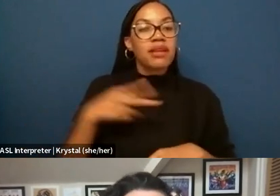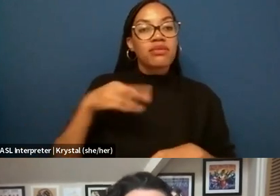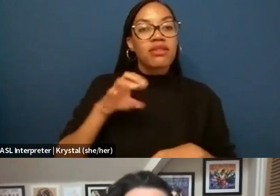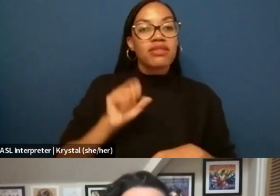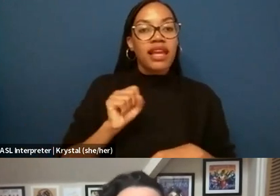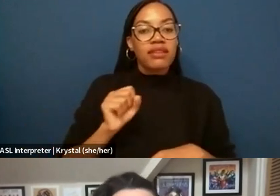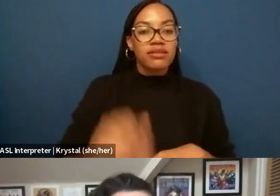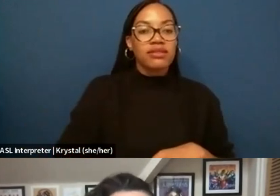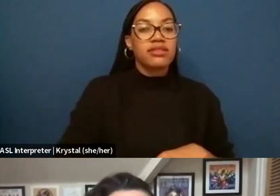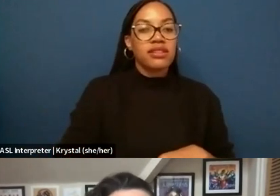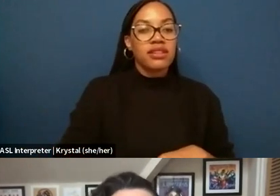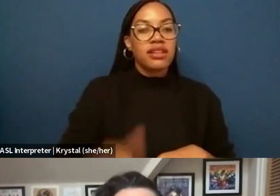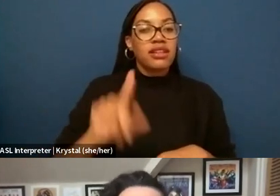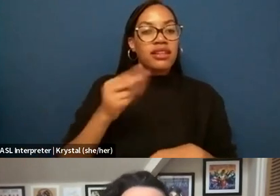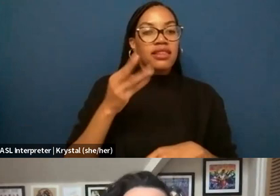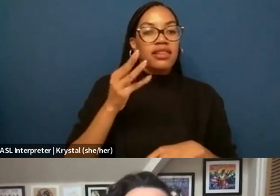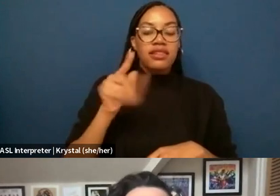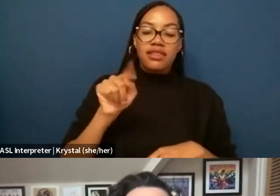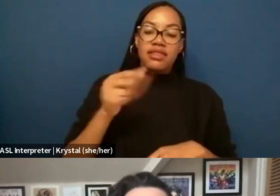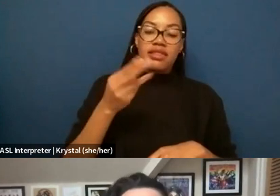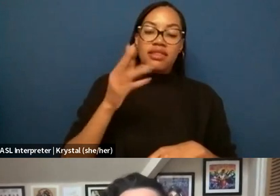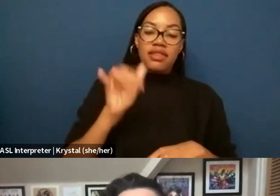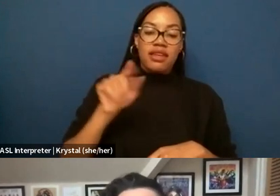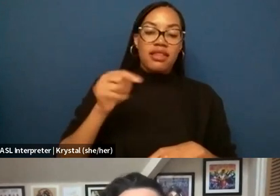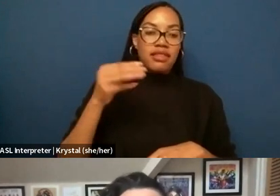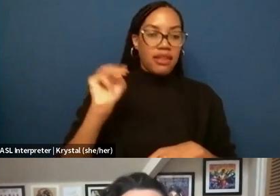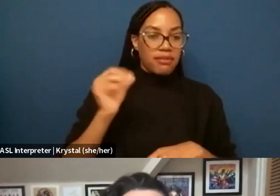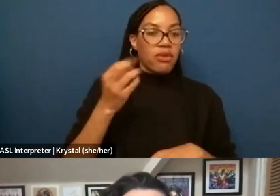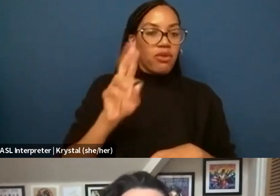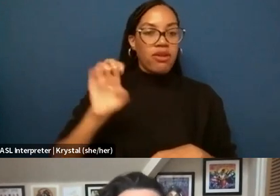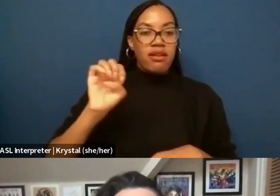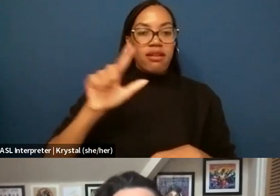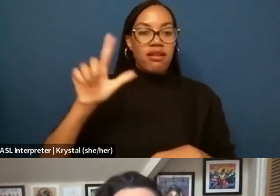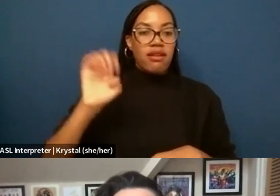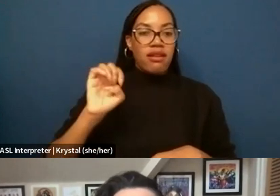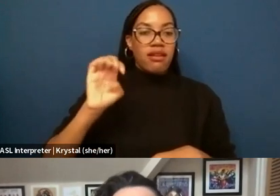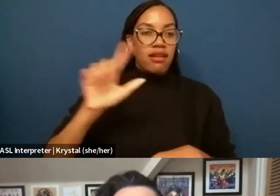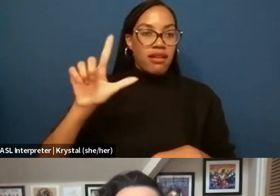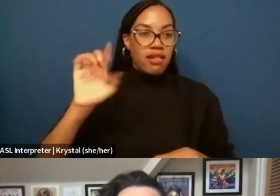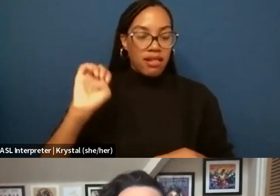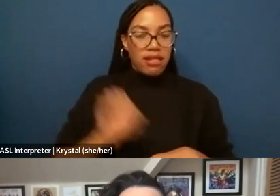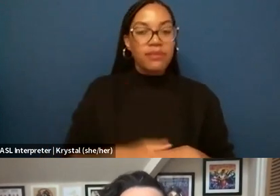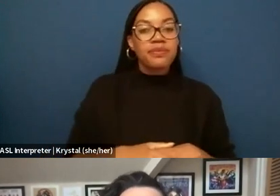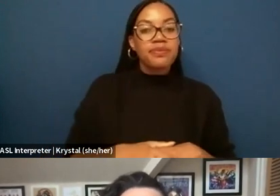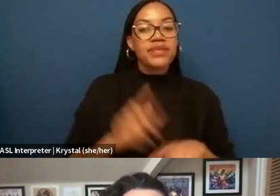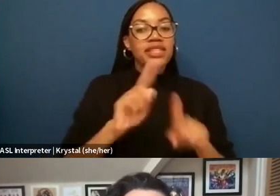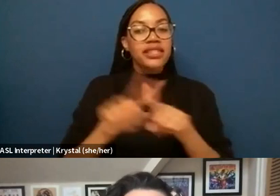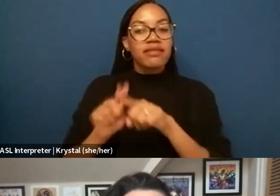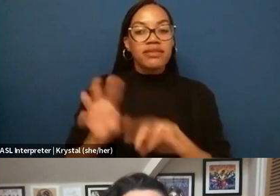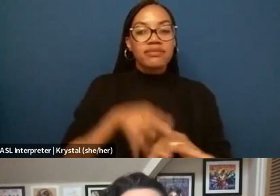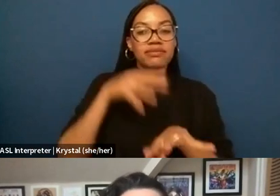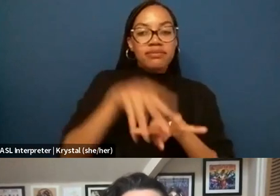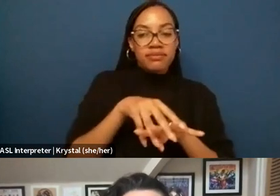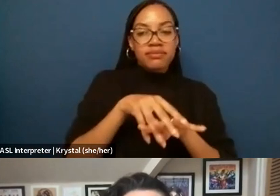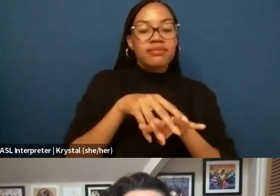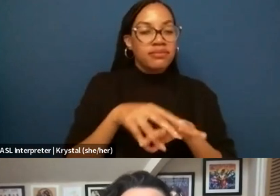I'm housed, I'm currently in land and territories that have housed the Wampanoag, Massachusetts, Nipmuc, and Pawtucket peoples,